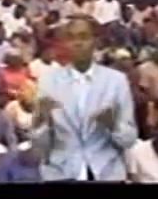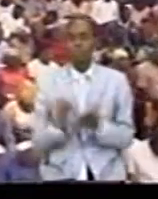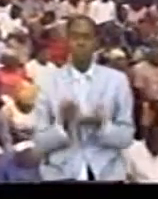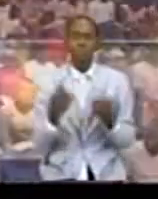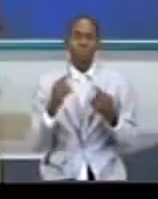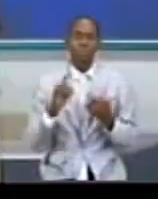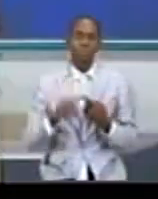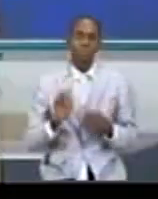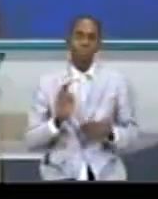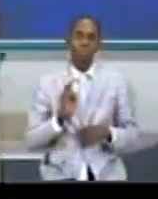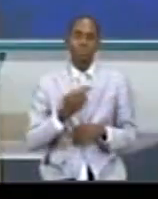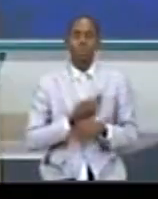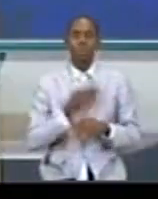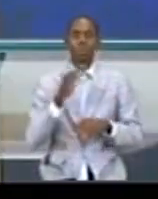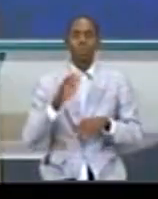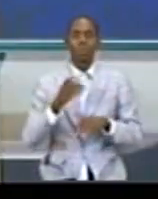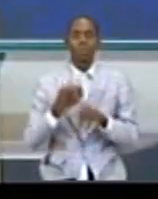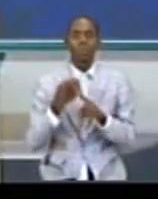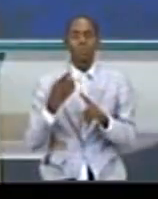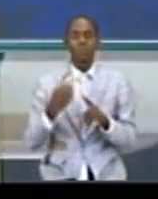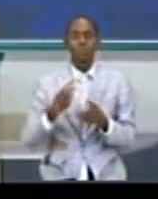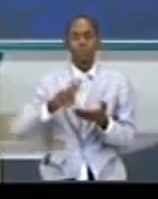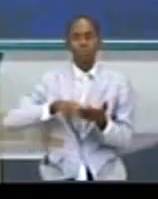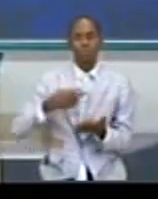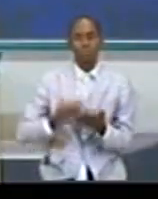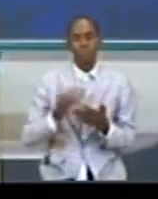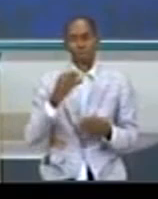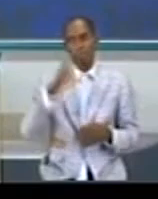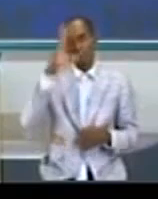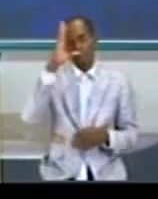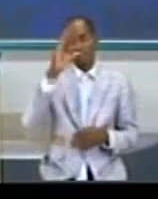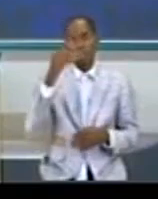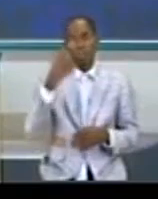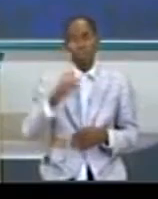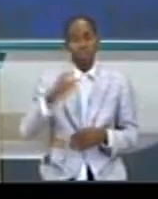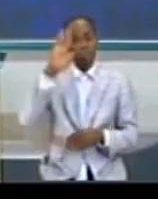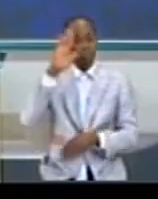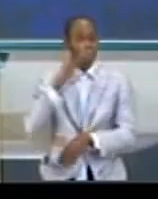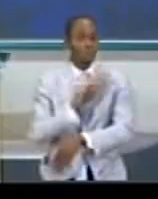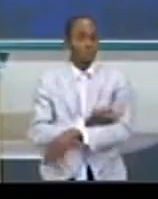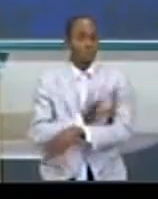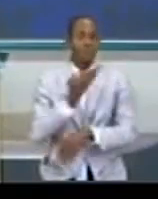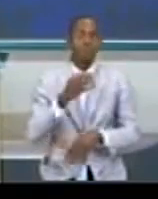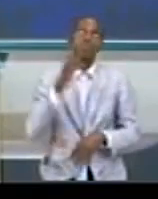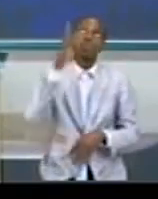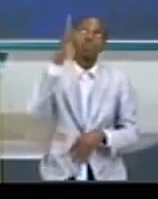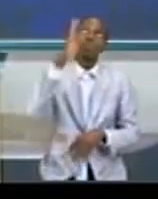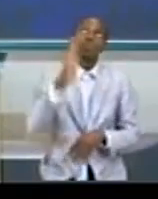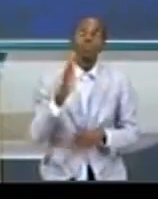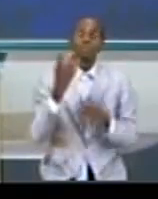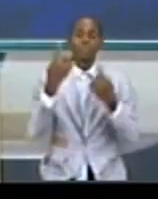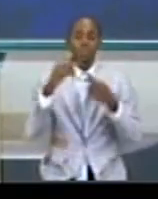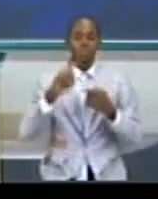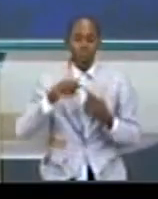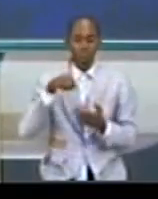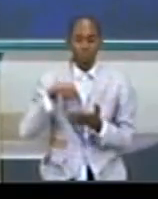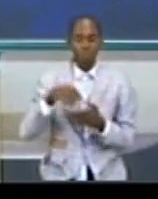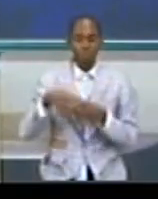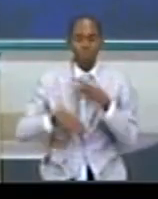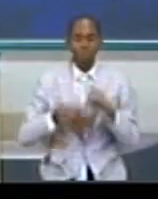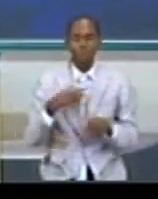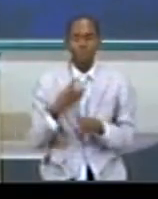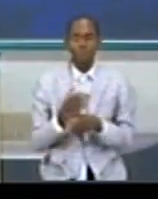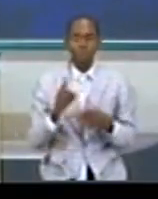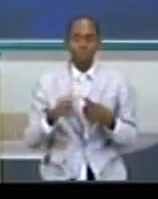of man. The Son of God came to this world to lift us up, to take